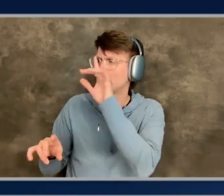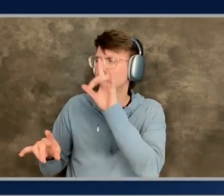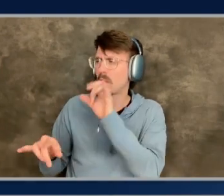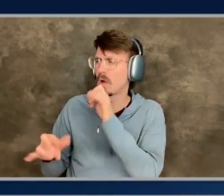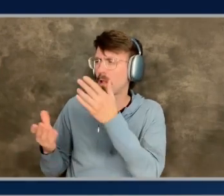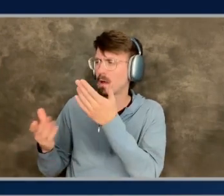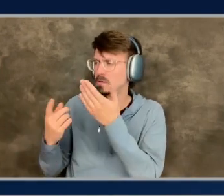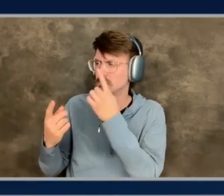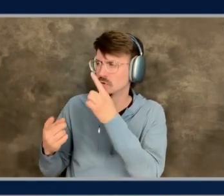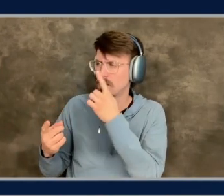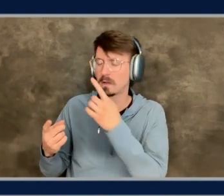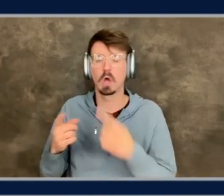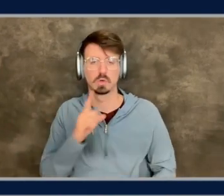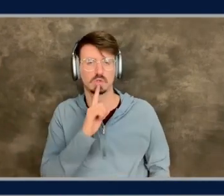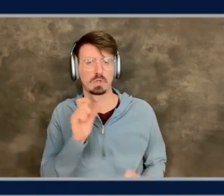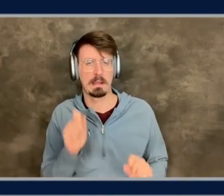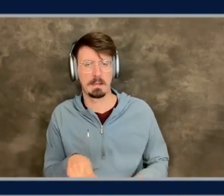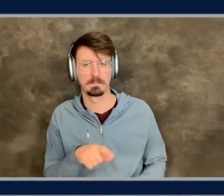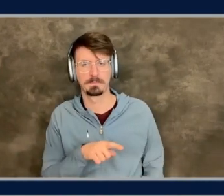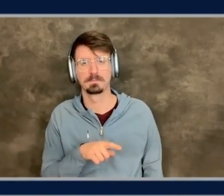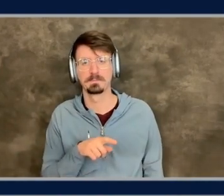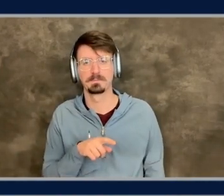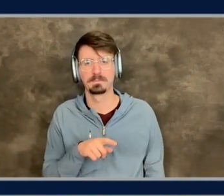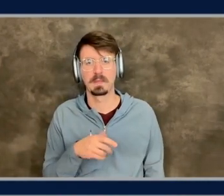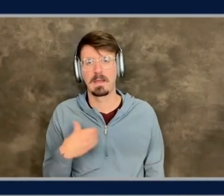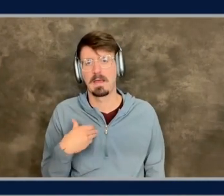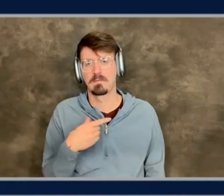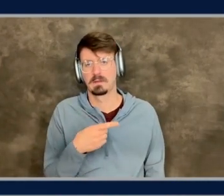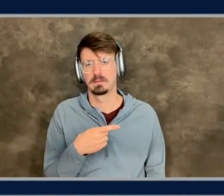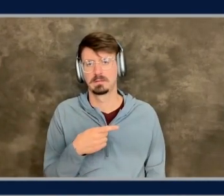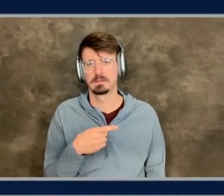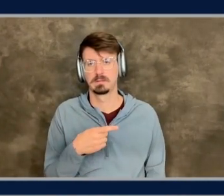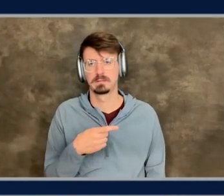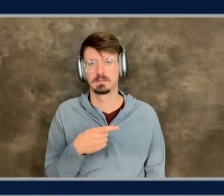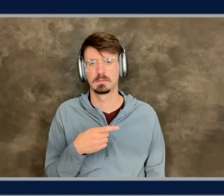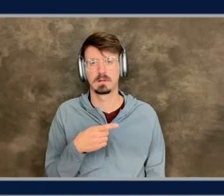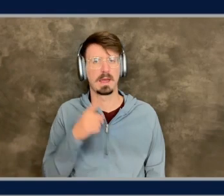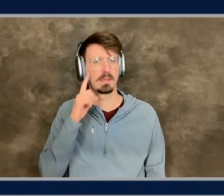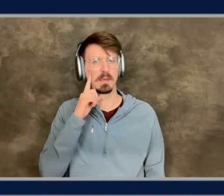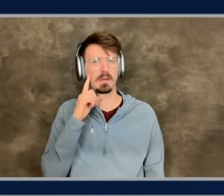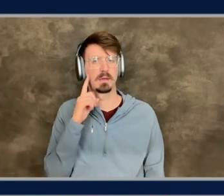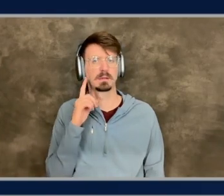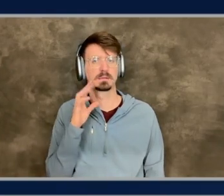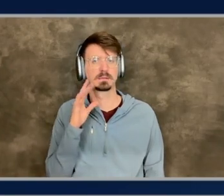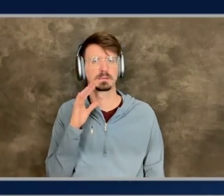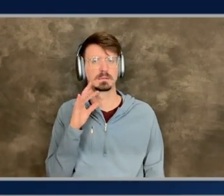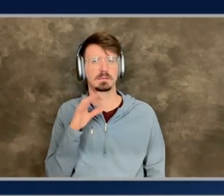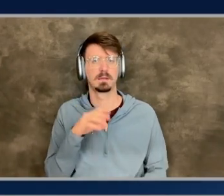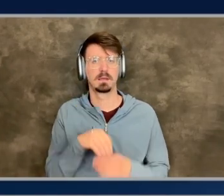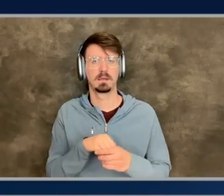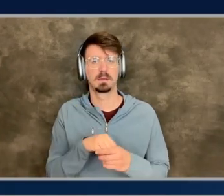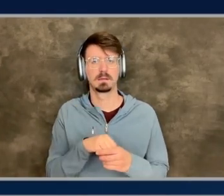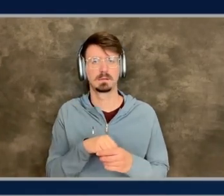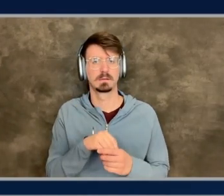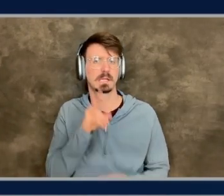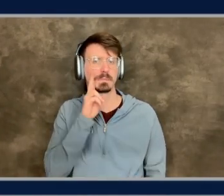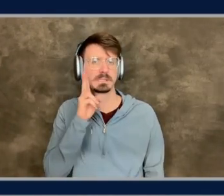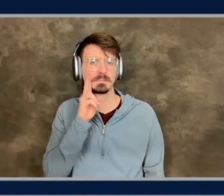is, yes, I can. I have it here. I think it is in. Let me see if it is. If I have it defined. No, actually,